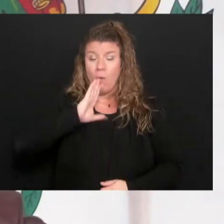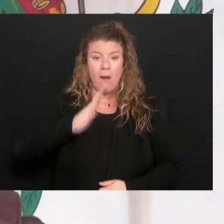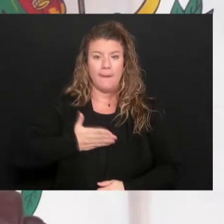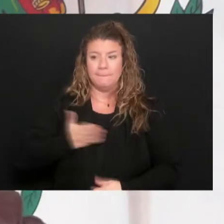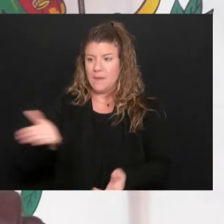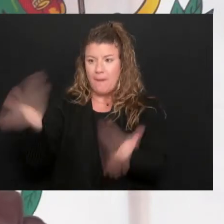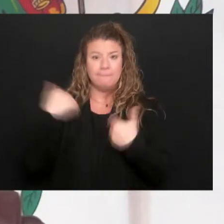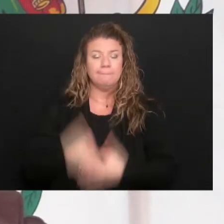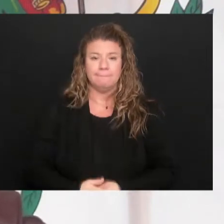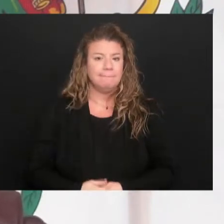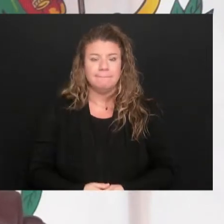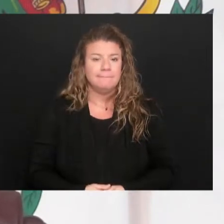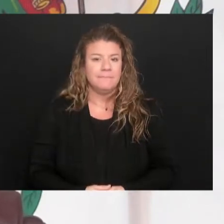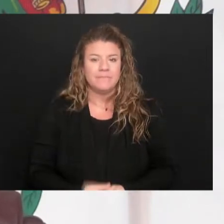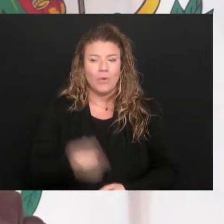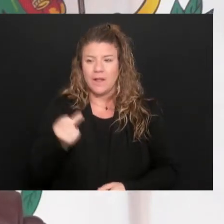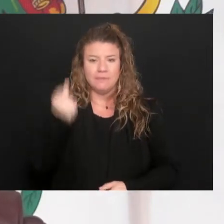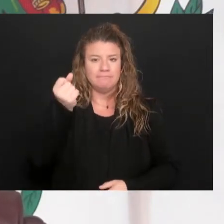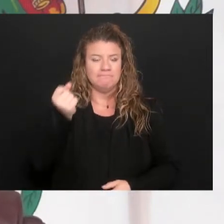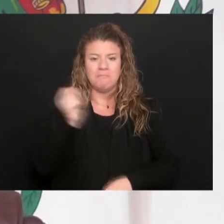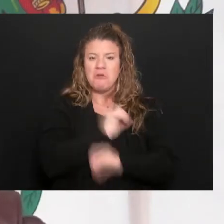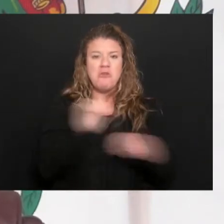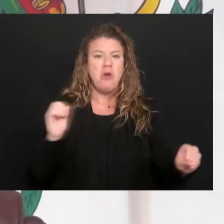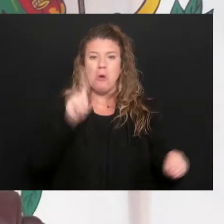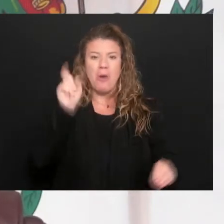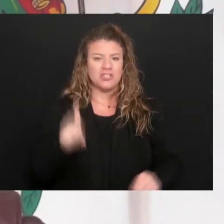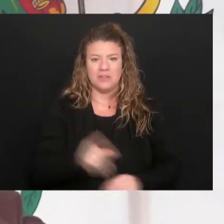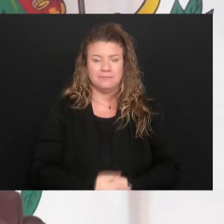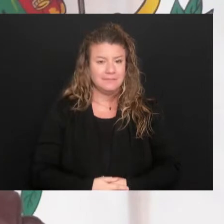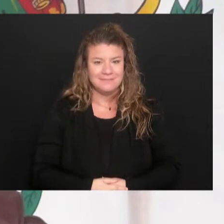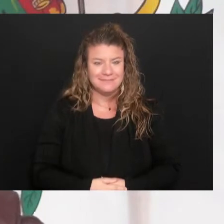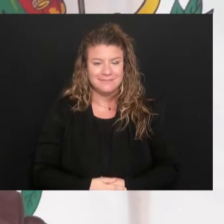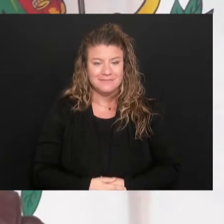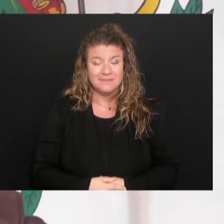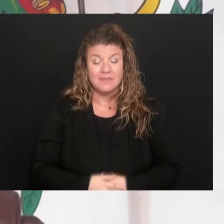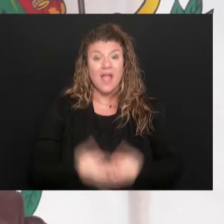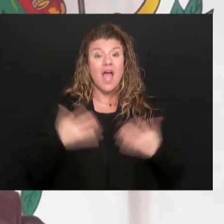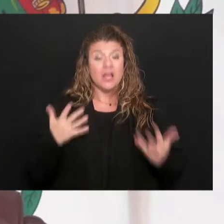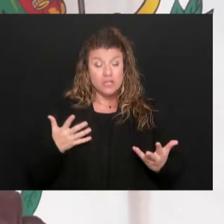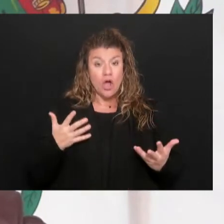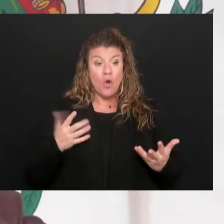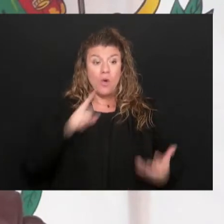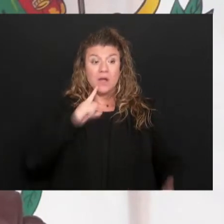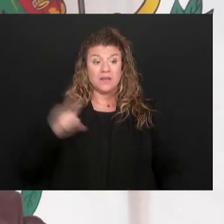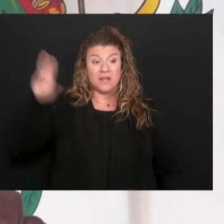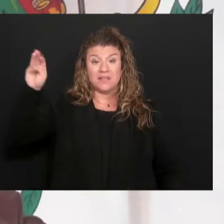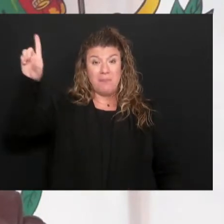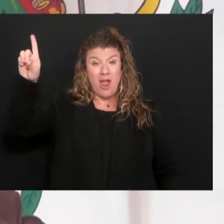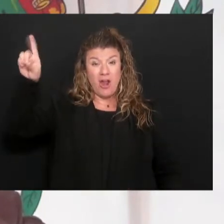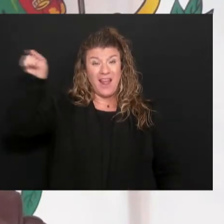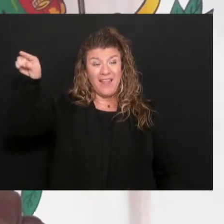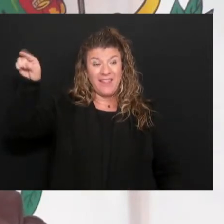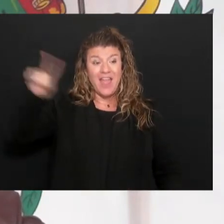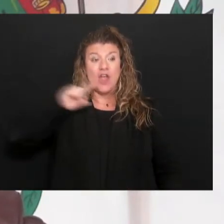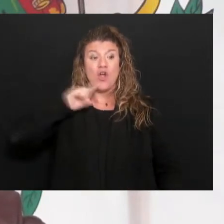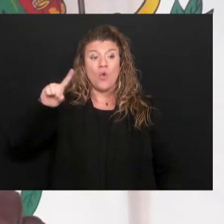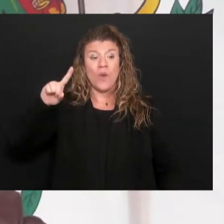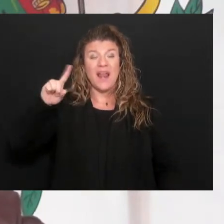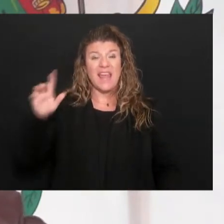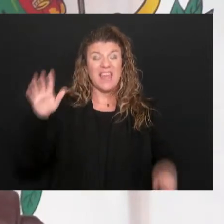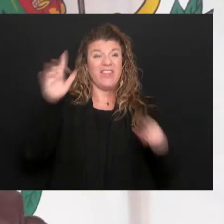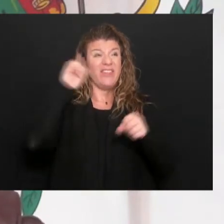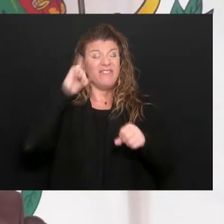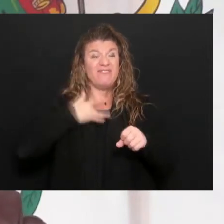a millisecond. And then from the standpoint is, does Maryland really think that they're totally out of tune